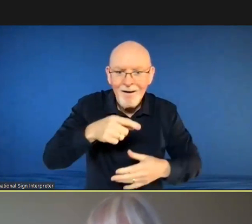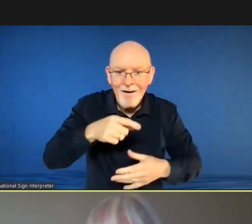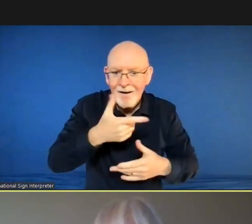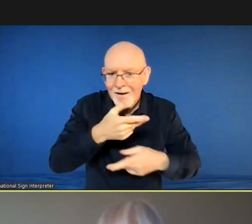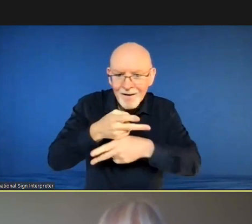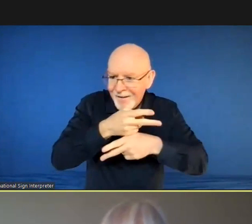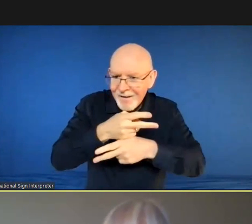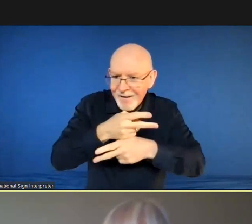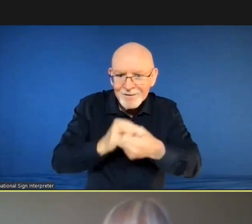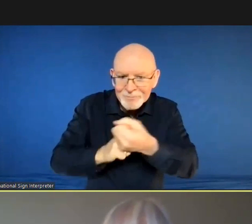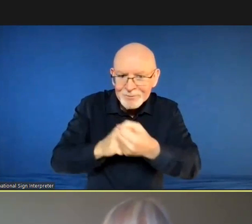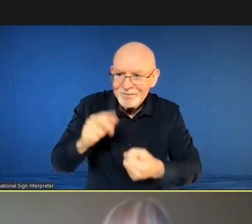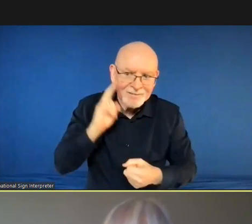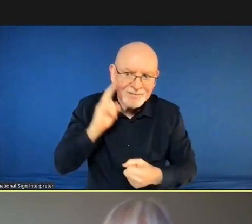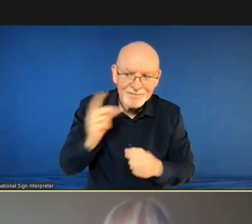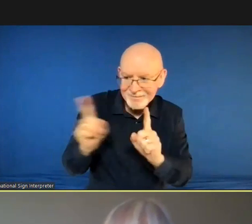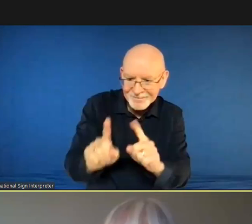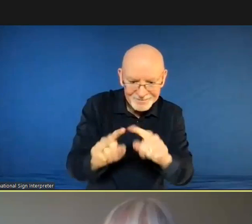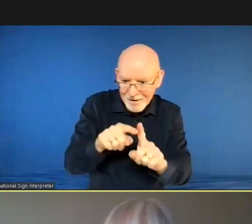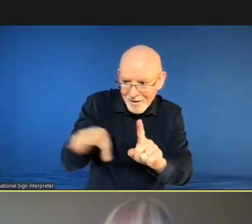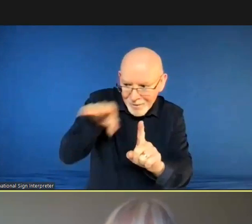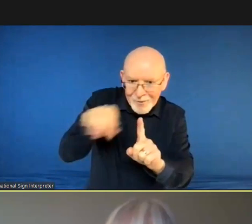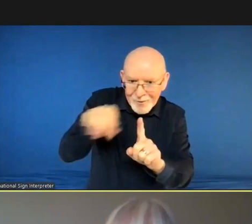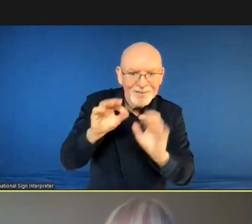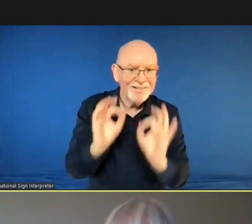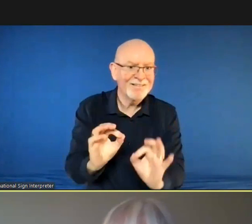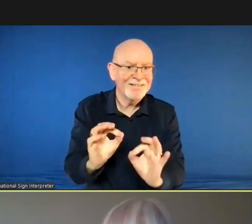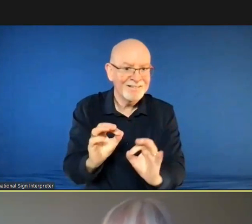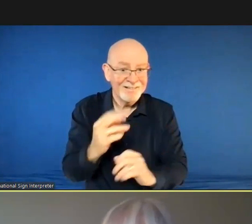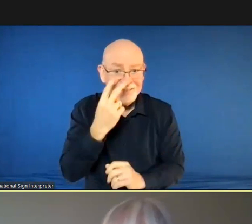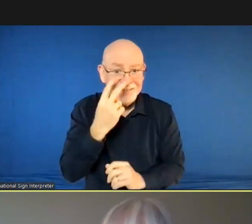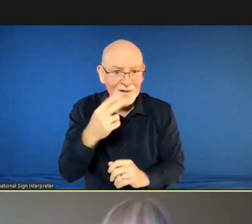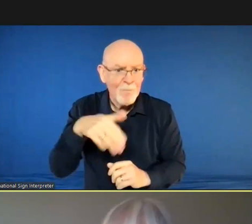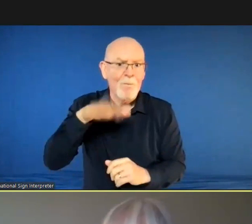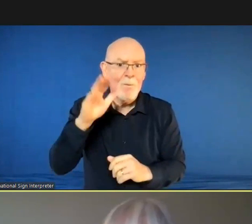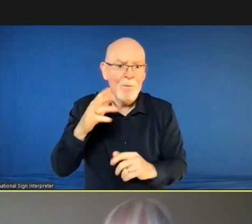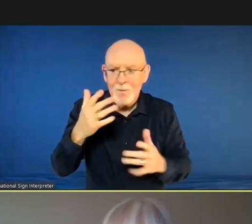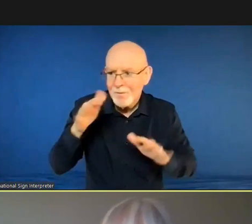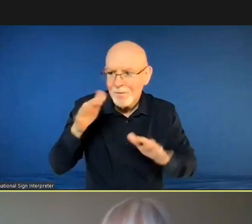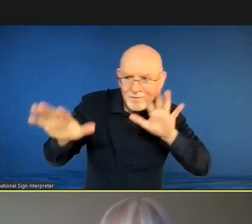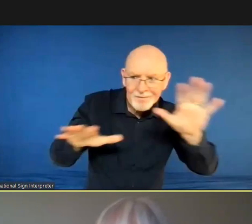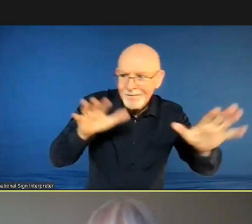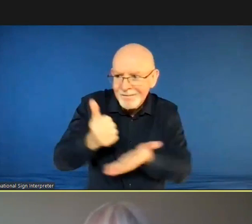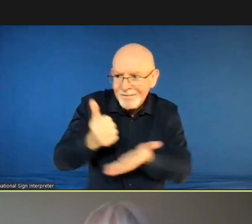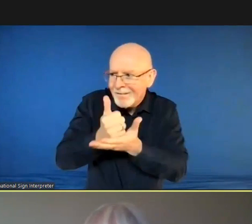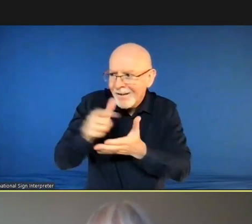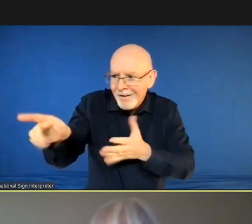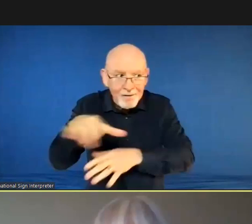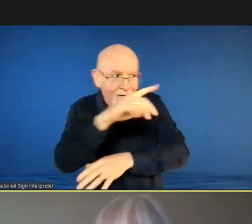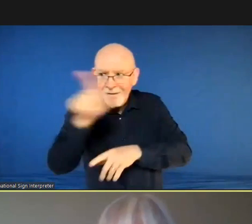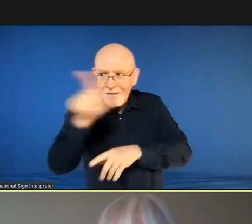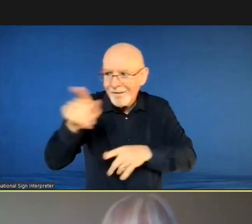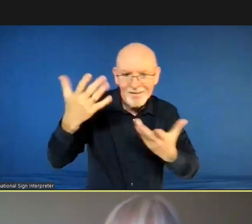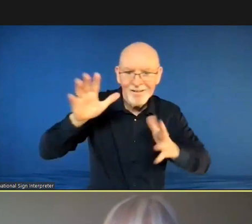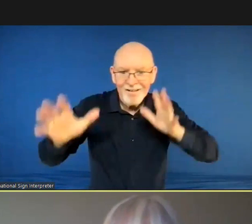Using more visual aids in the classroom would seem to be an obvious approach when you're teaching deaf